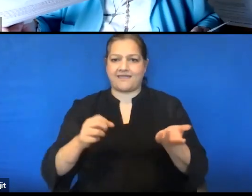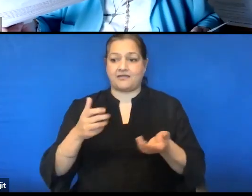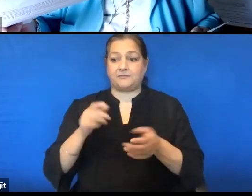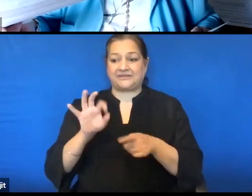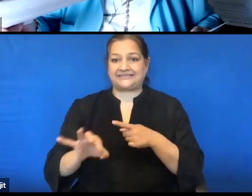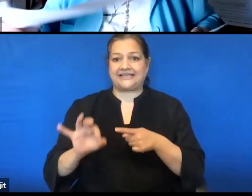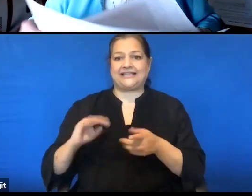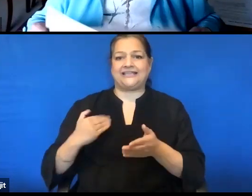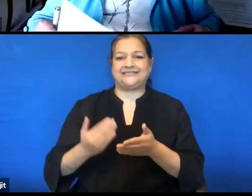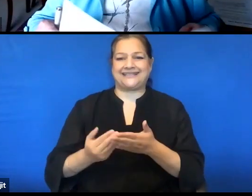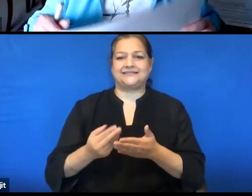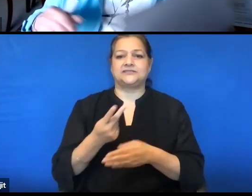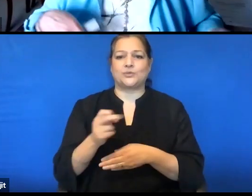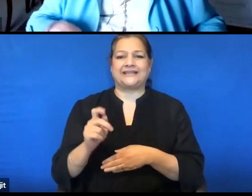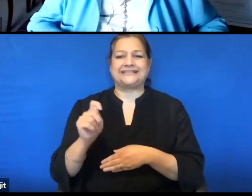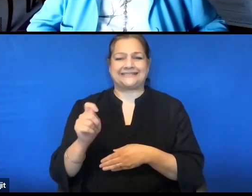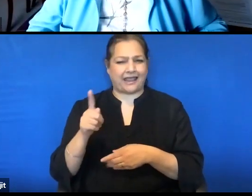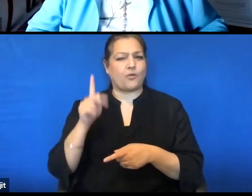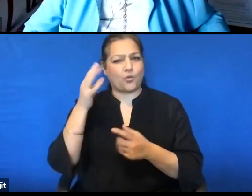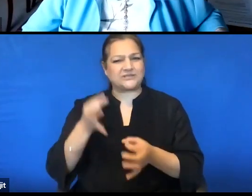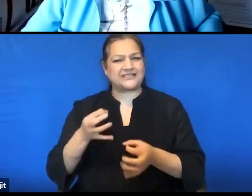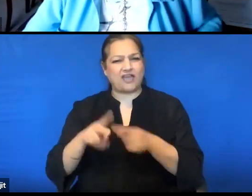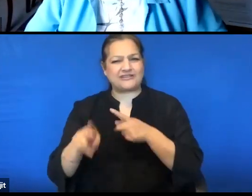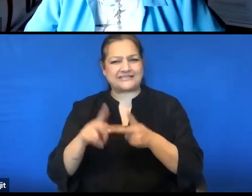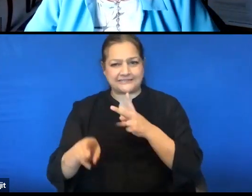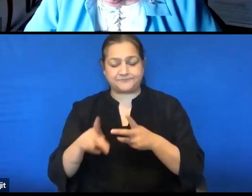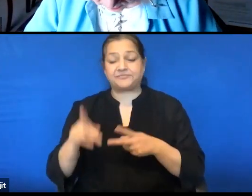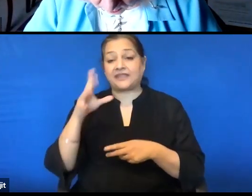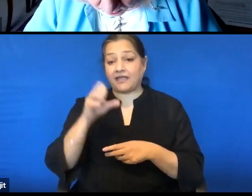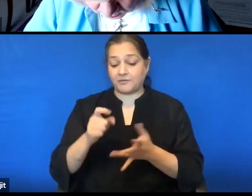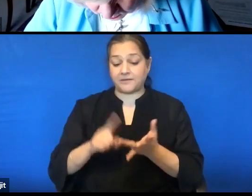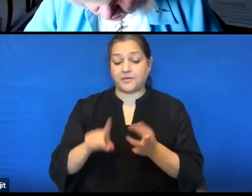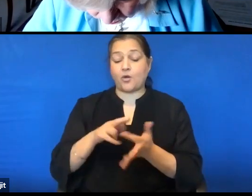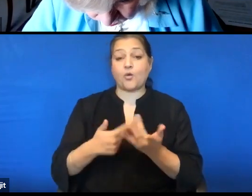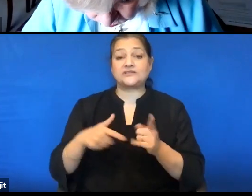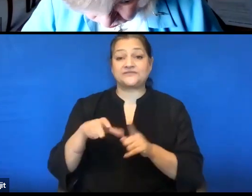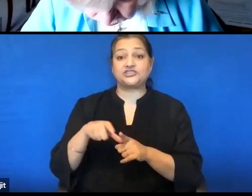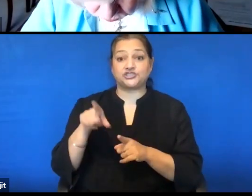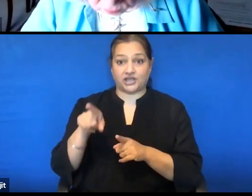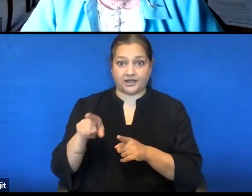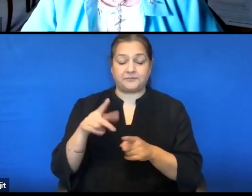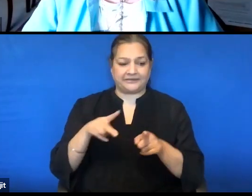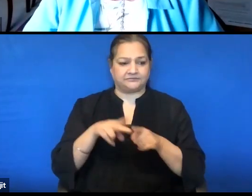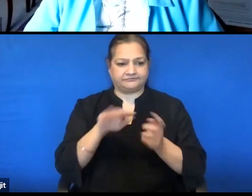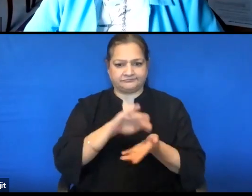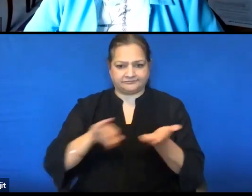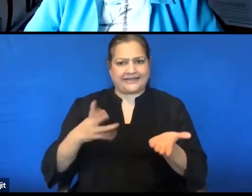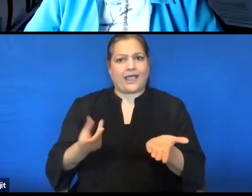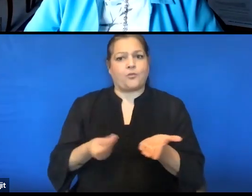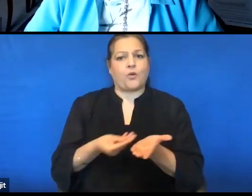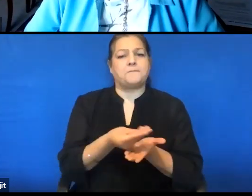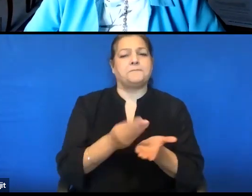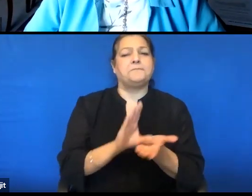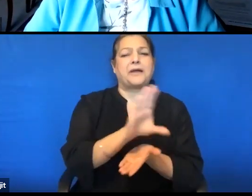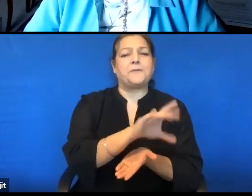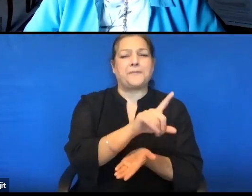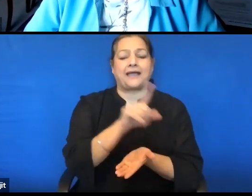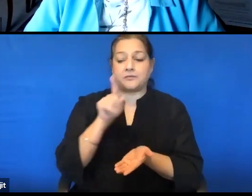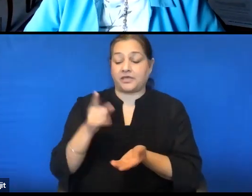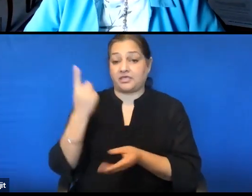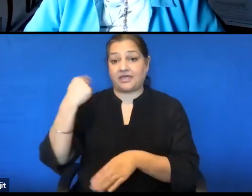and through austerity. And I remember when that happened here in Oxfordshire, and there was a huge crowded room full of people talking